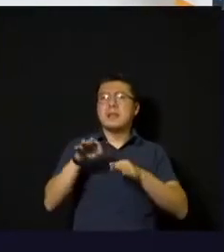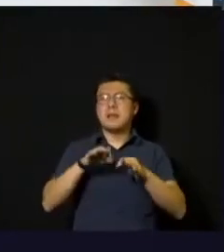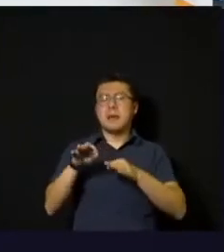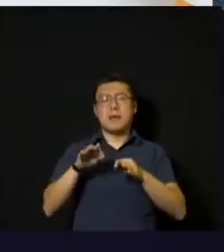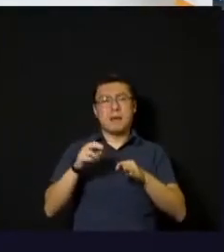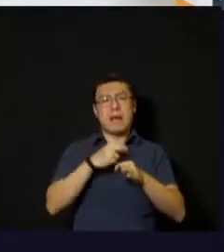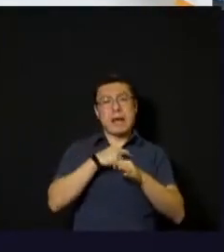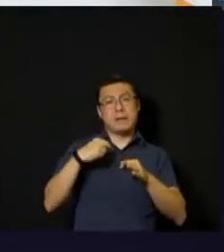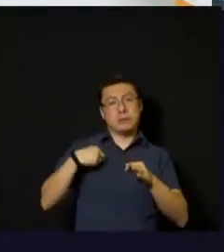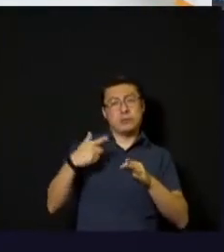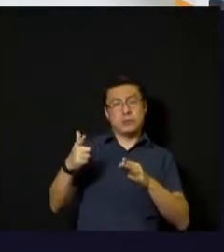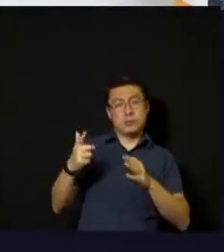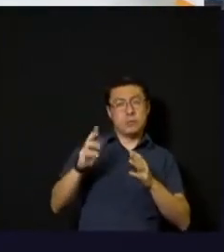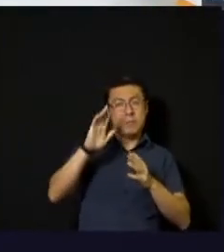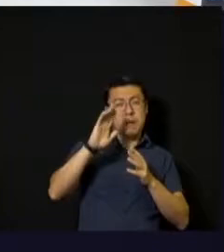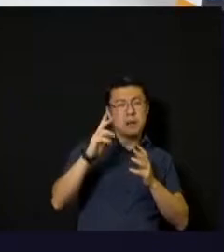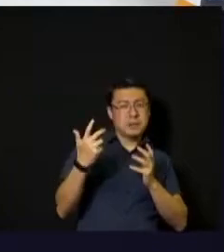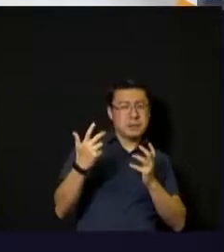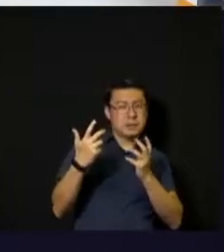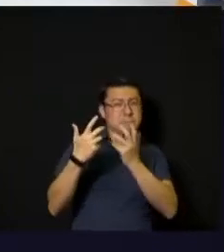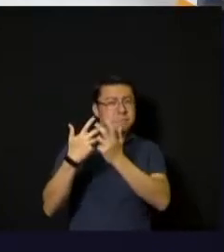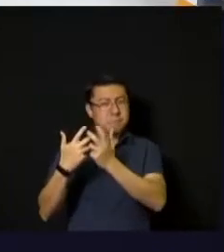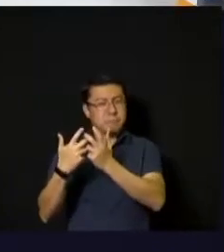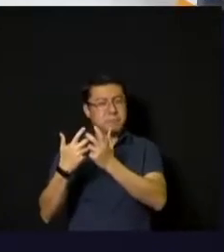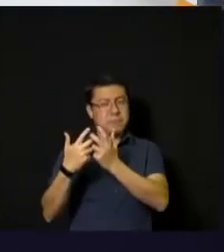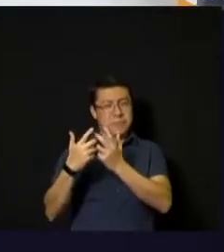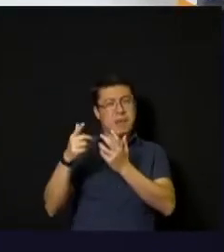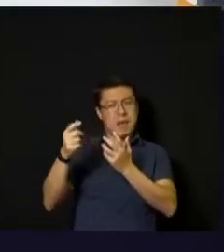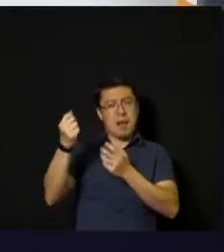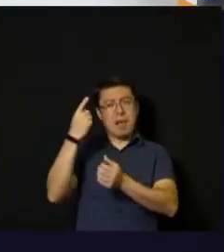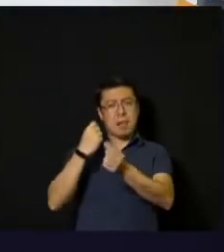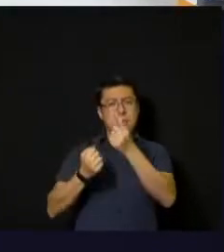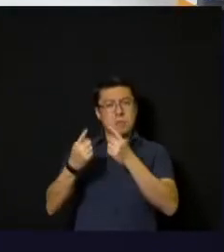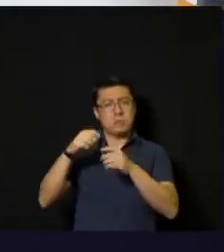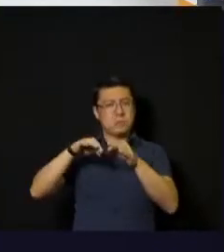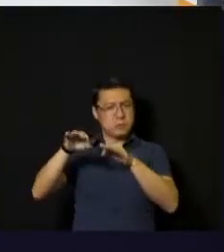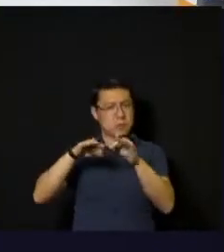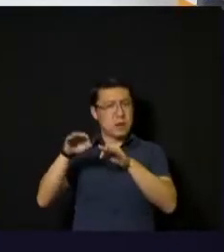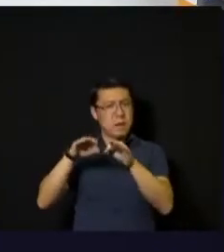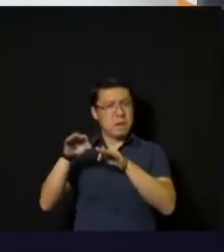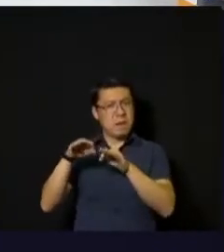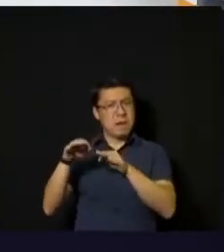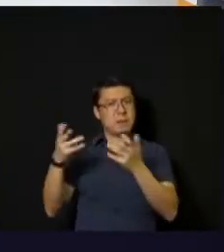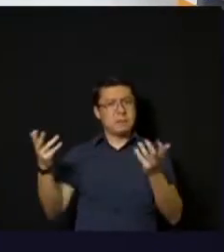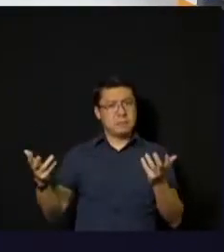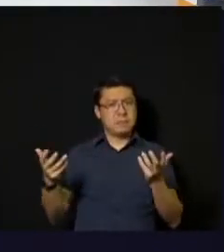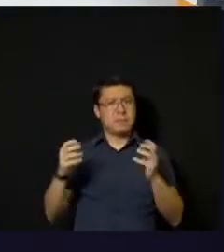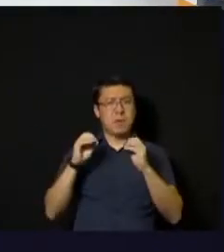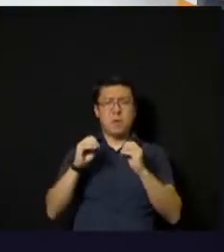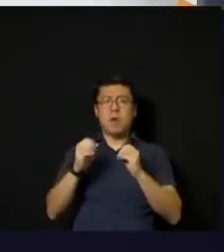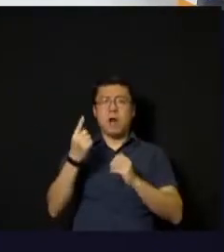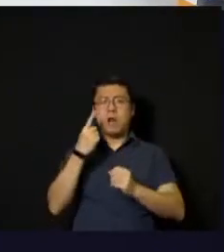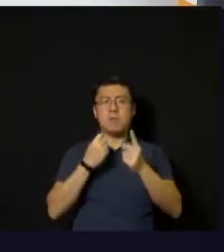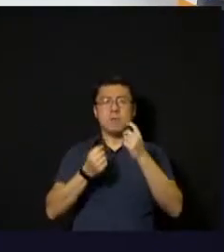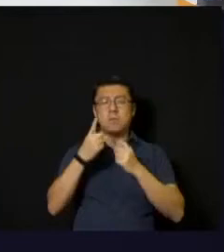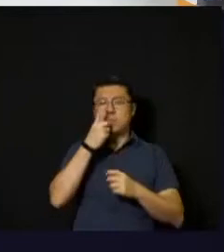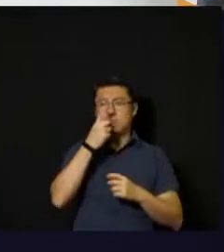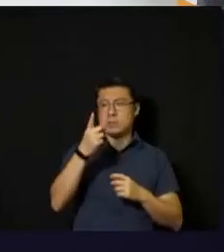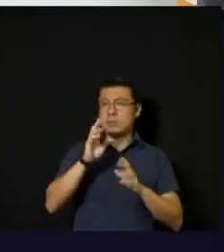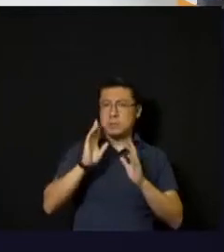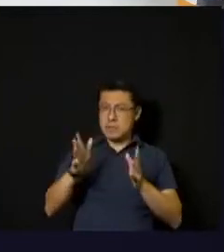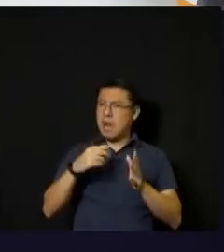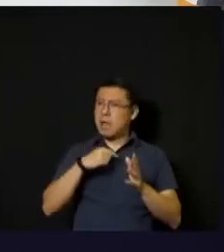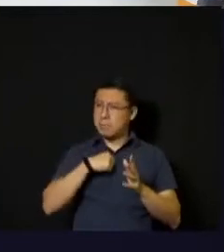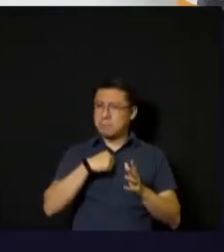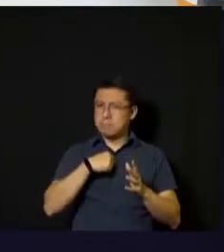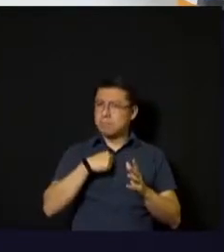we also work with the people, together with them. Or when they say, no, this